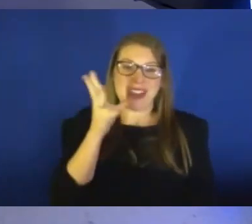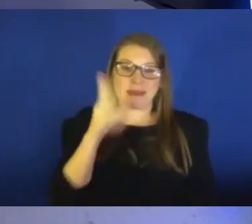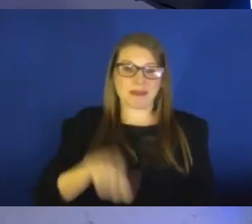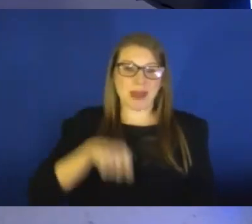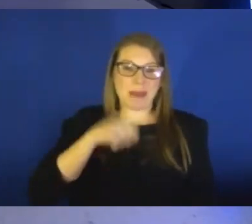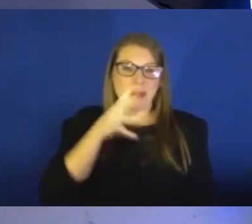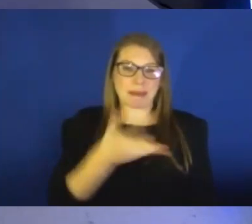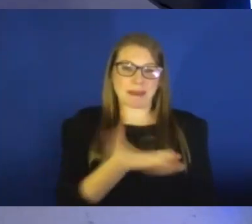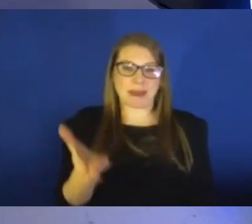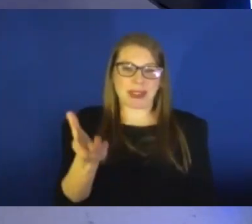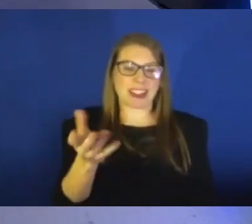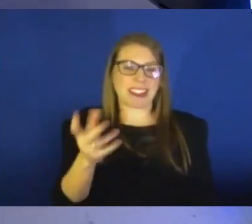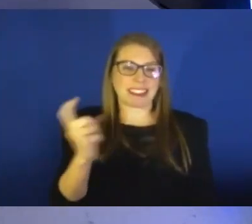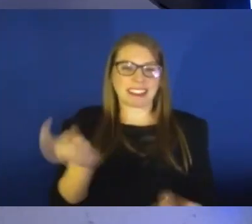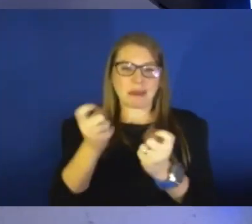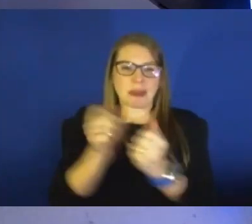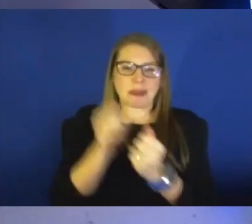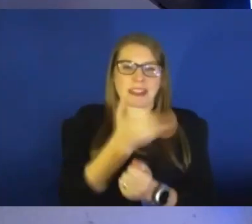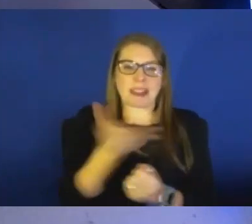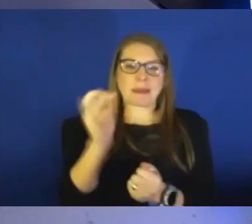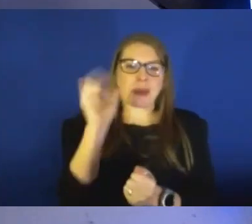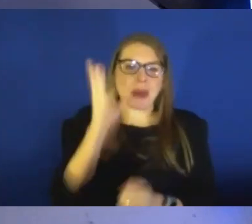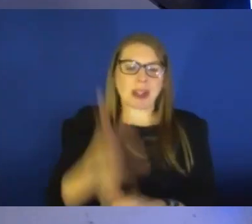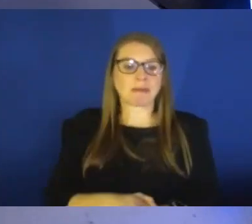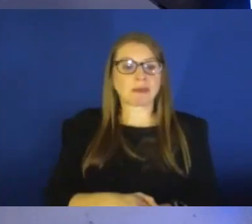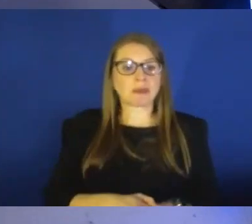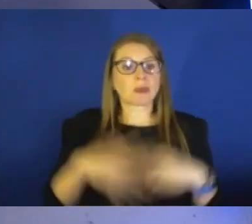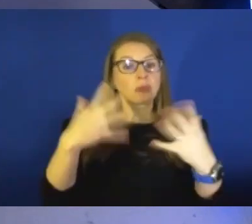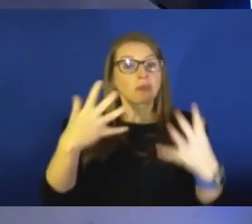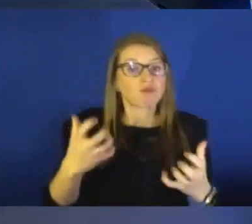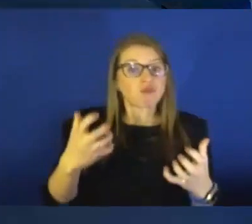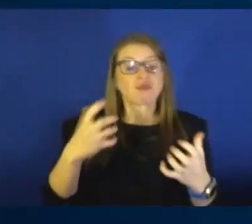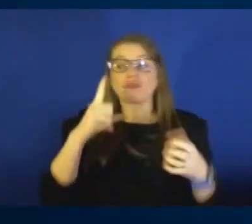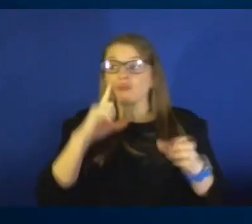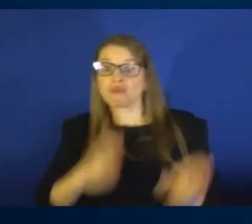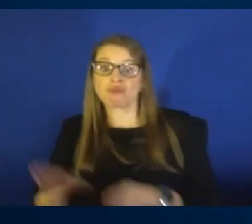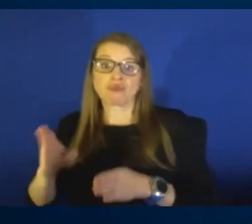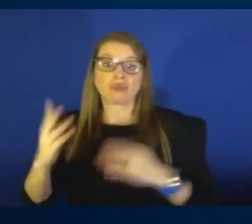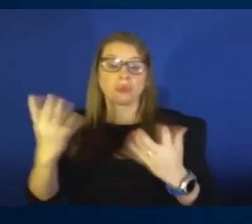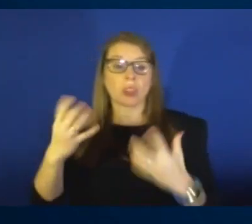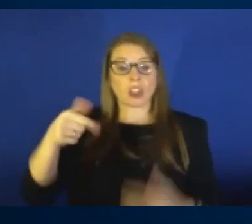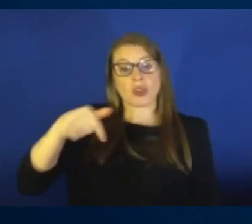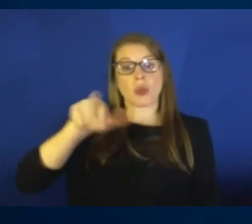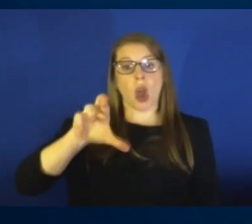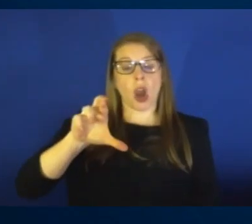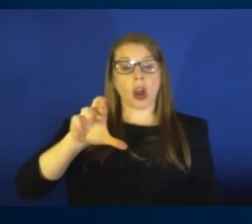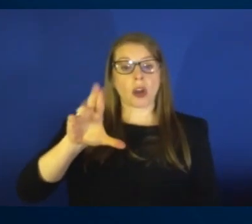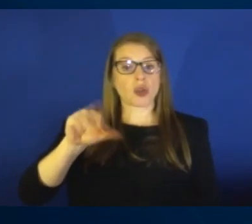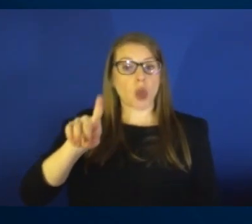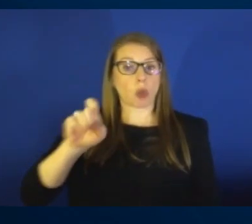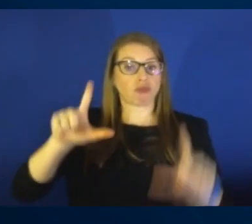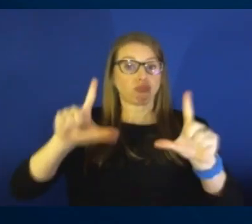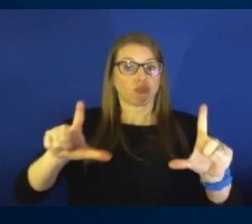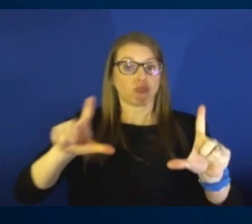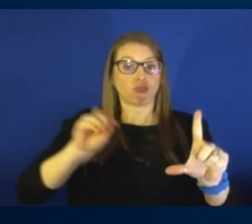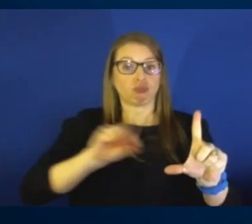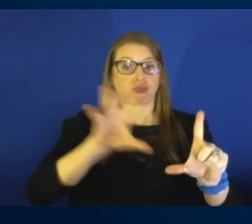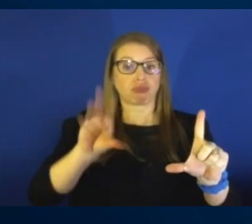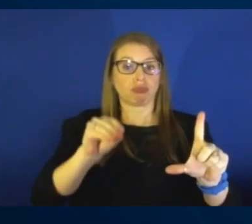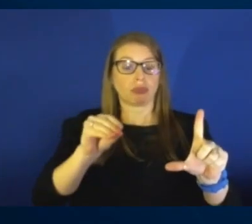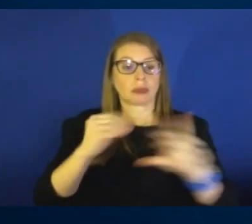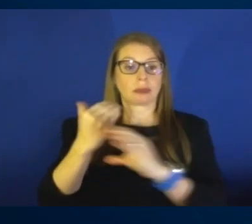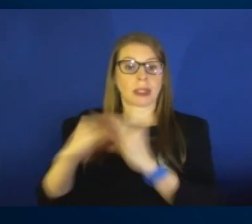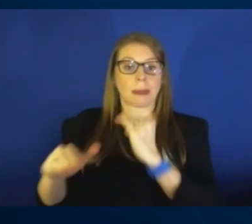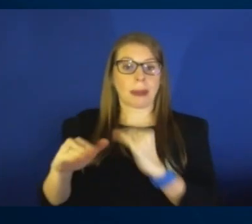All right, so we want to know kind of what you want and what you plan on doing for Mother's Day. There's a QR code right there on your screen, and you can email us at the Medical News